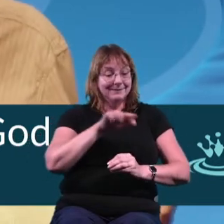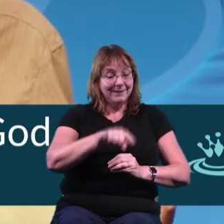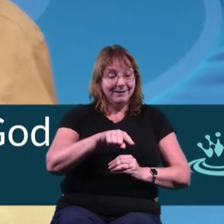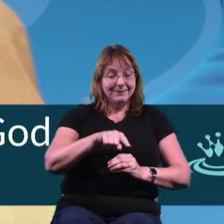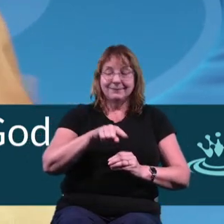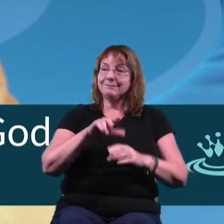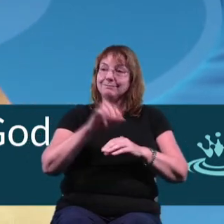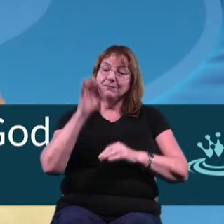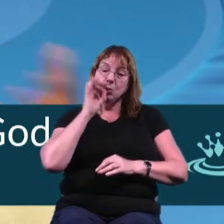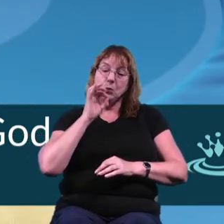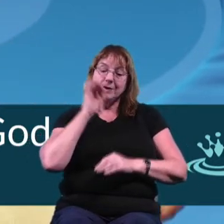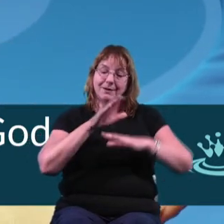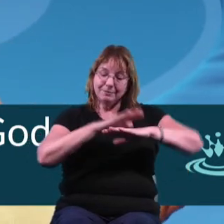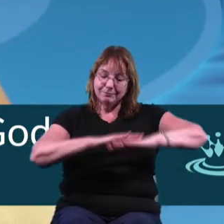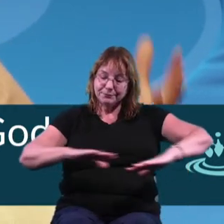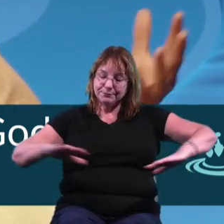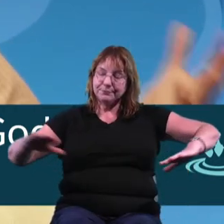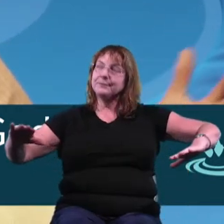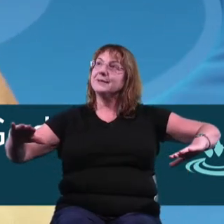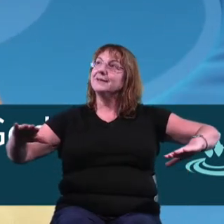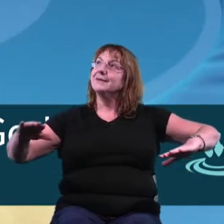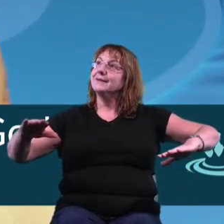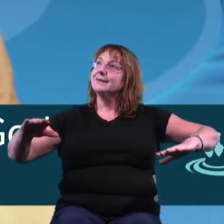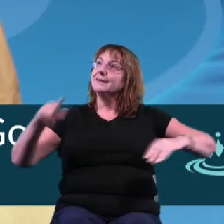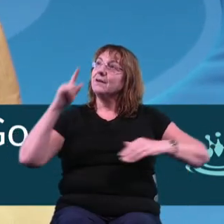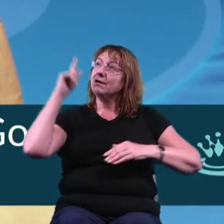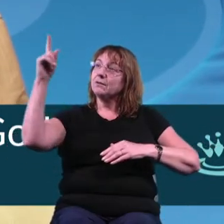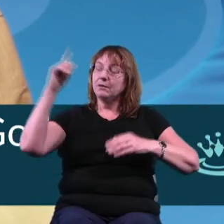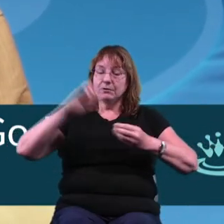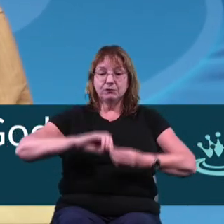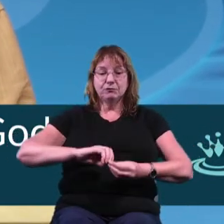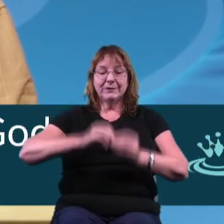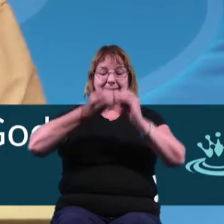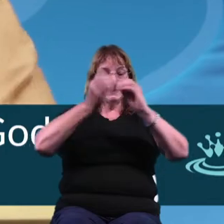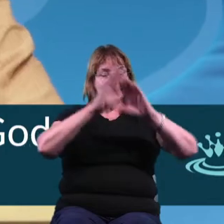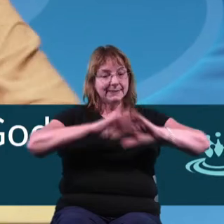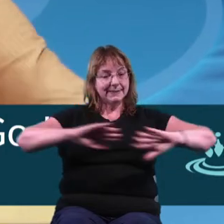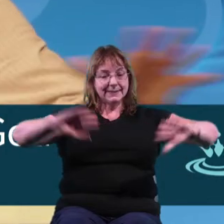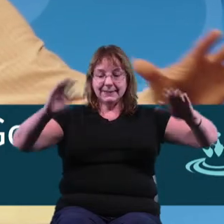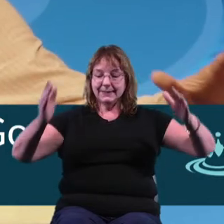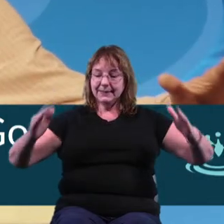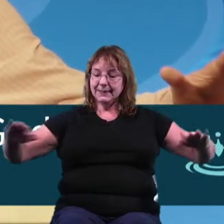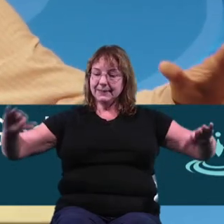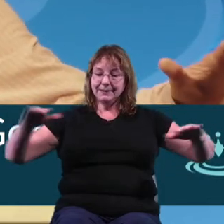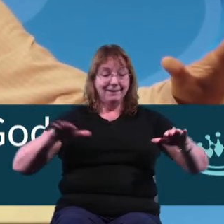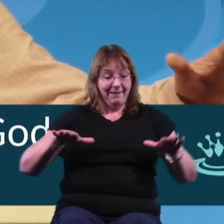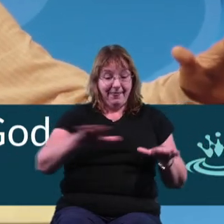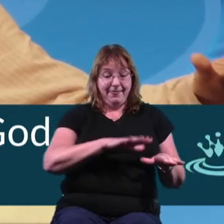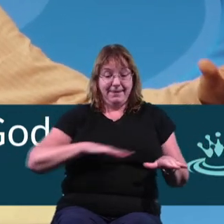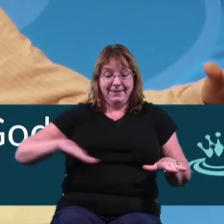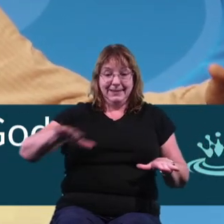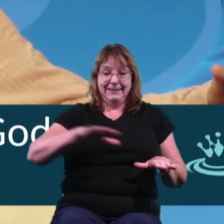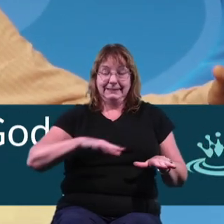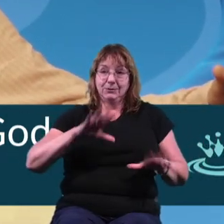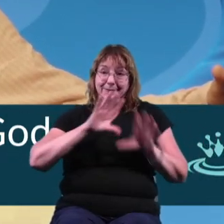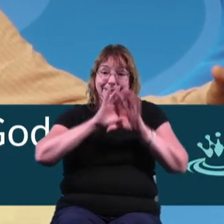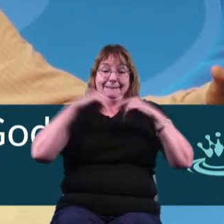Verse 5 says, he made the sea and formed the land. Well, that's everything covered,